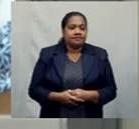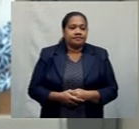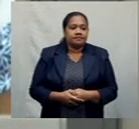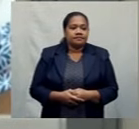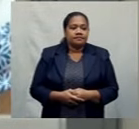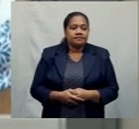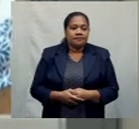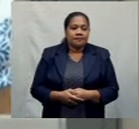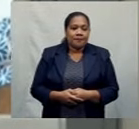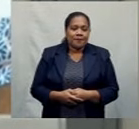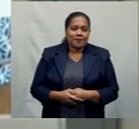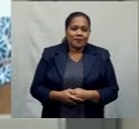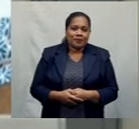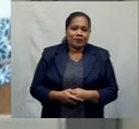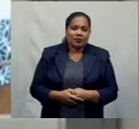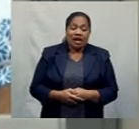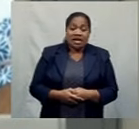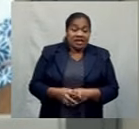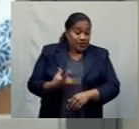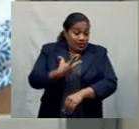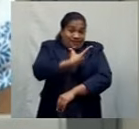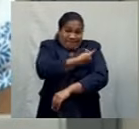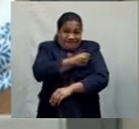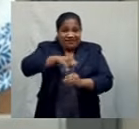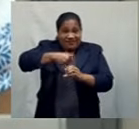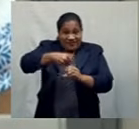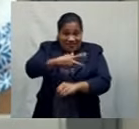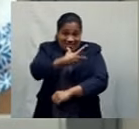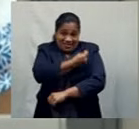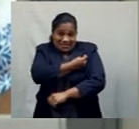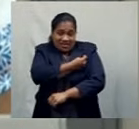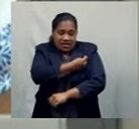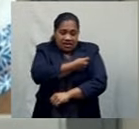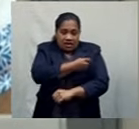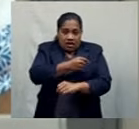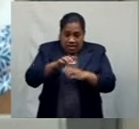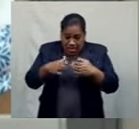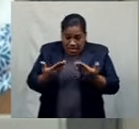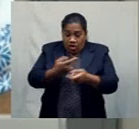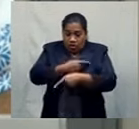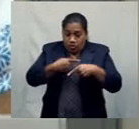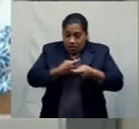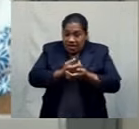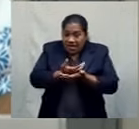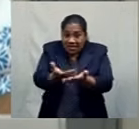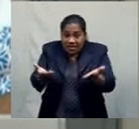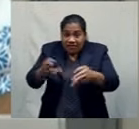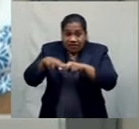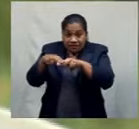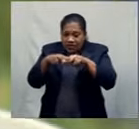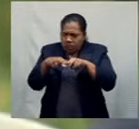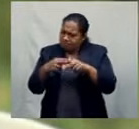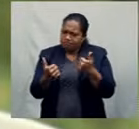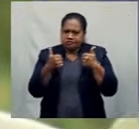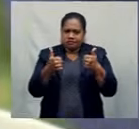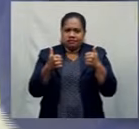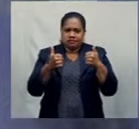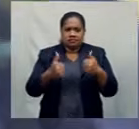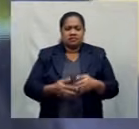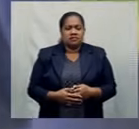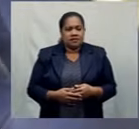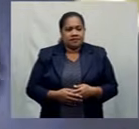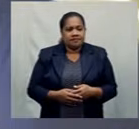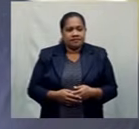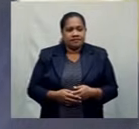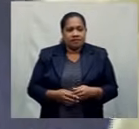The AstraZeneca vaccine, which we are administering in Fiji, does very well. It has